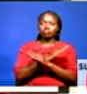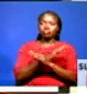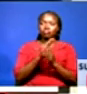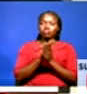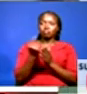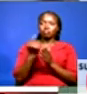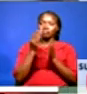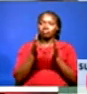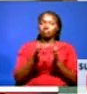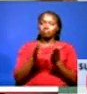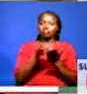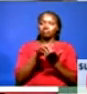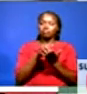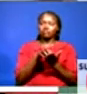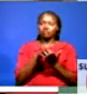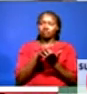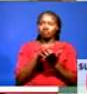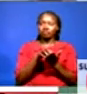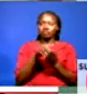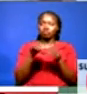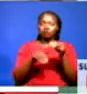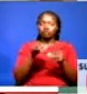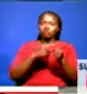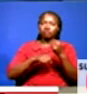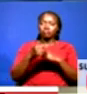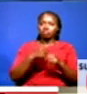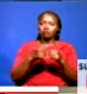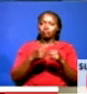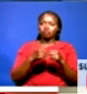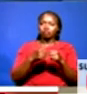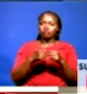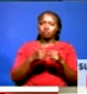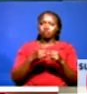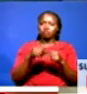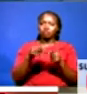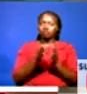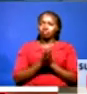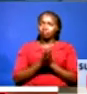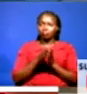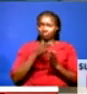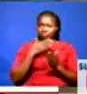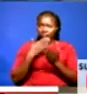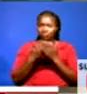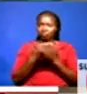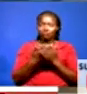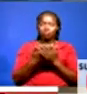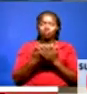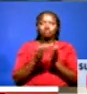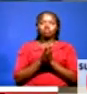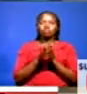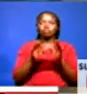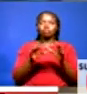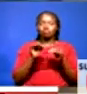candidate for the position. Before the voting exercise, Ntakirutimana took the podium to thank the honorable members for seconding his